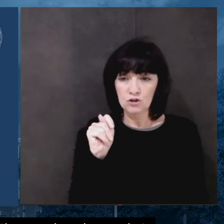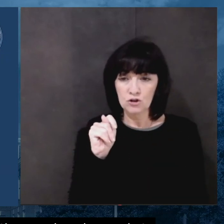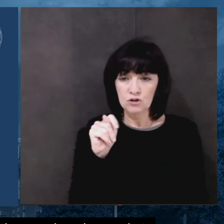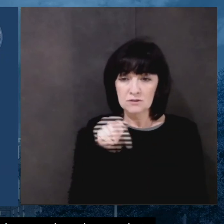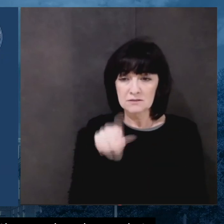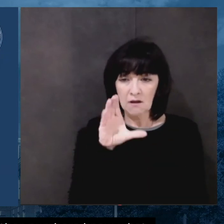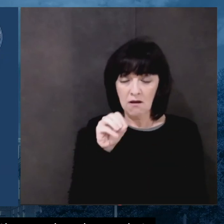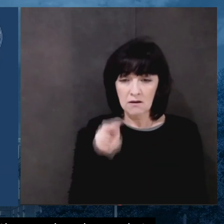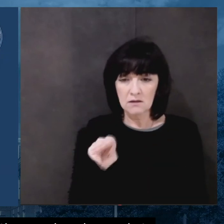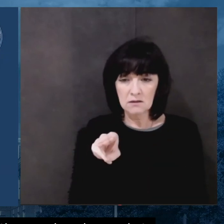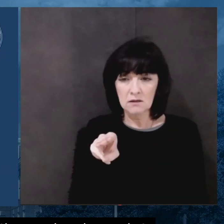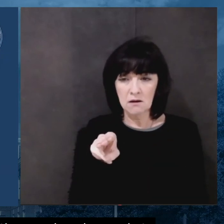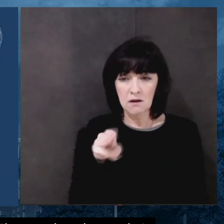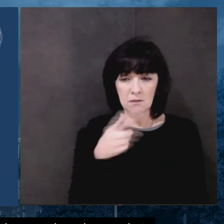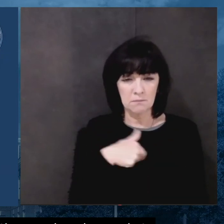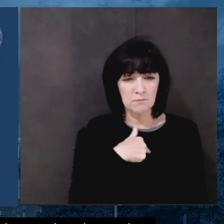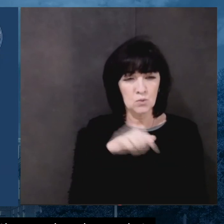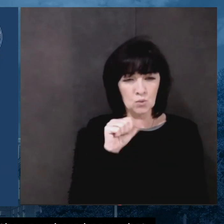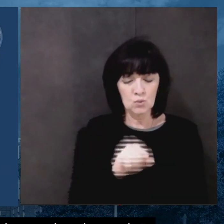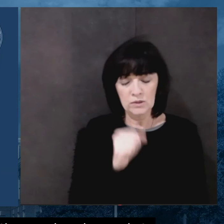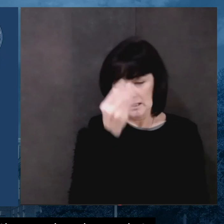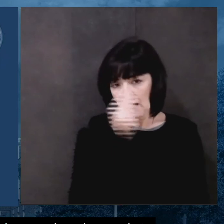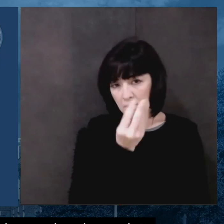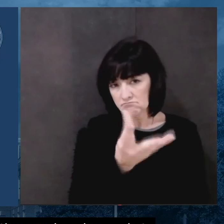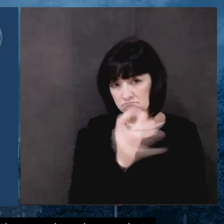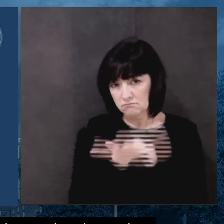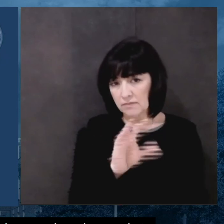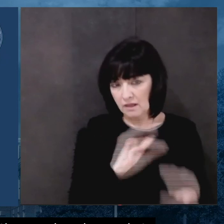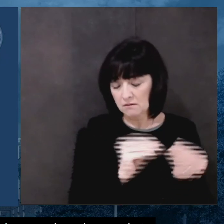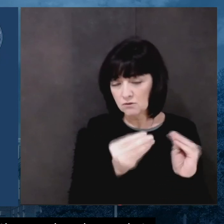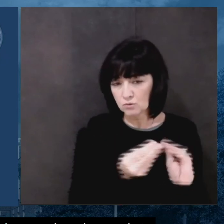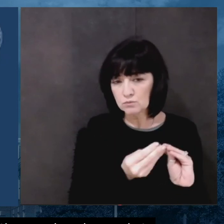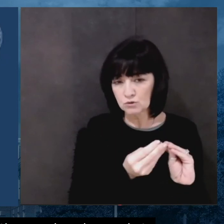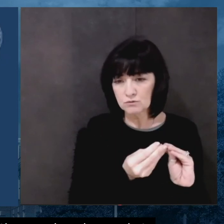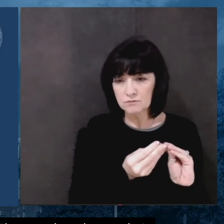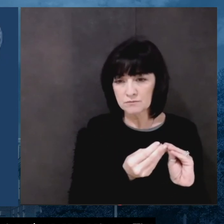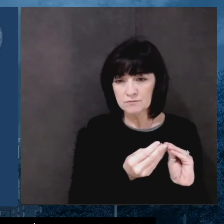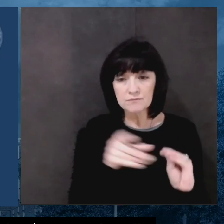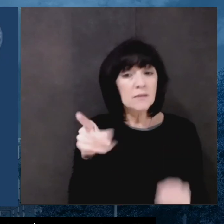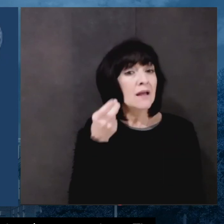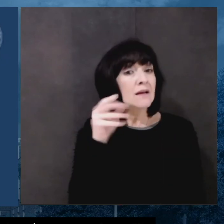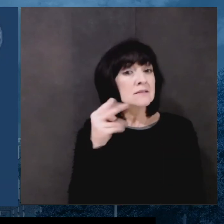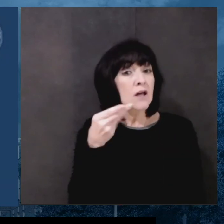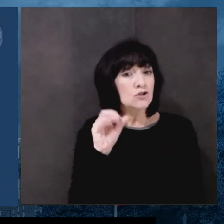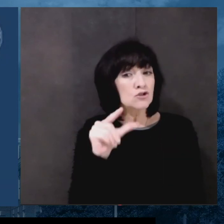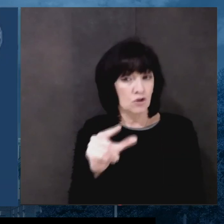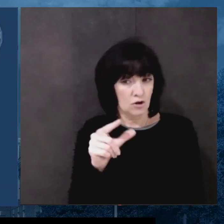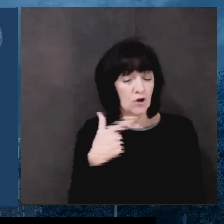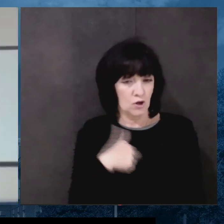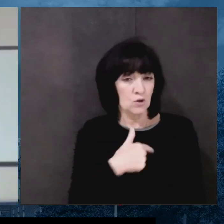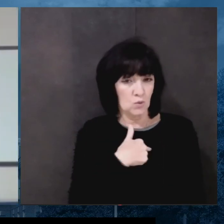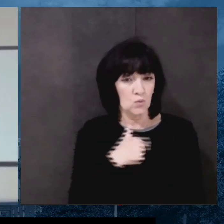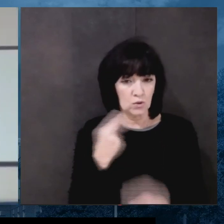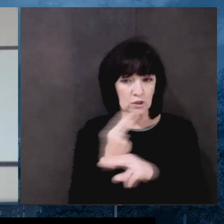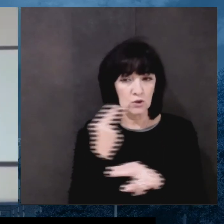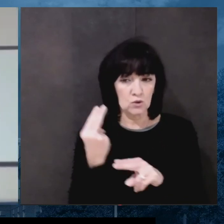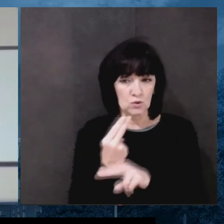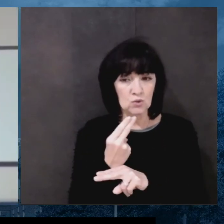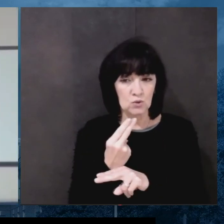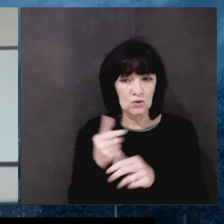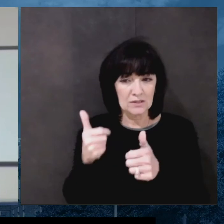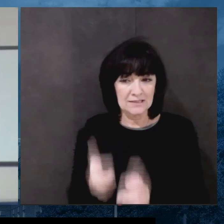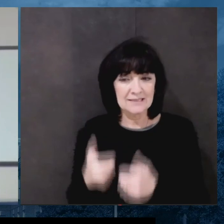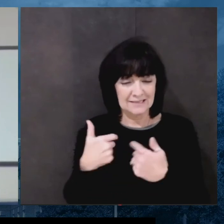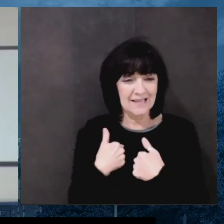dealert.com. But we can certainly get you, Tim, that number. Hi, this is Dr. Hong. So we did use a lifeline. So someone did text me the